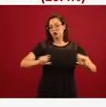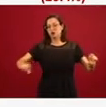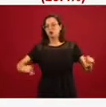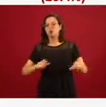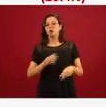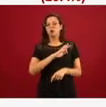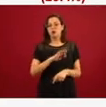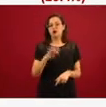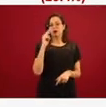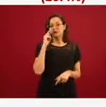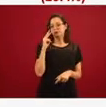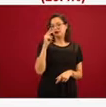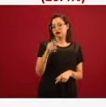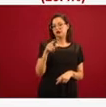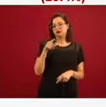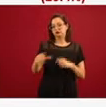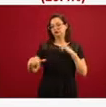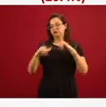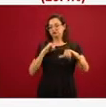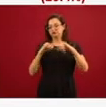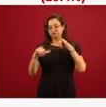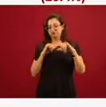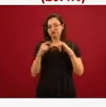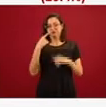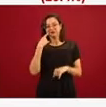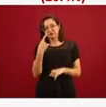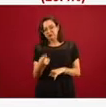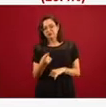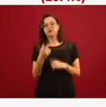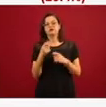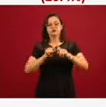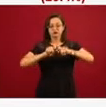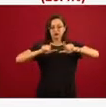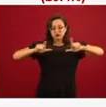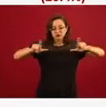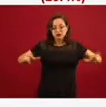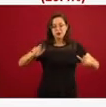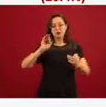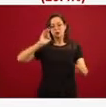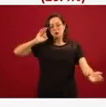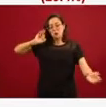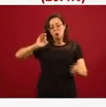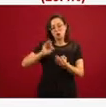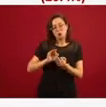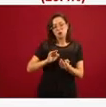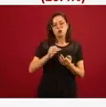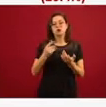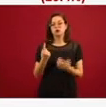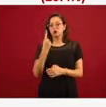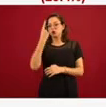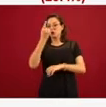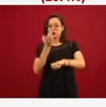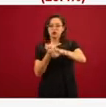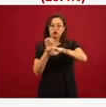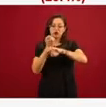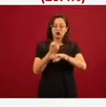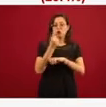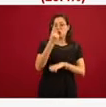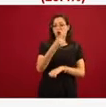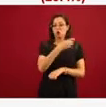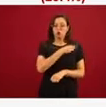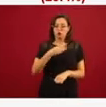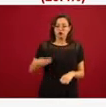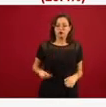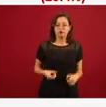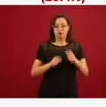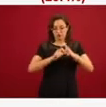this map it's showing on screen right now, and it is better to access it